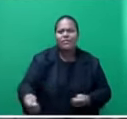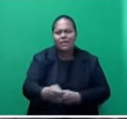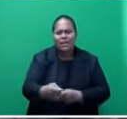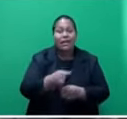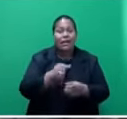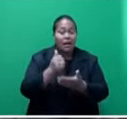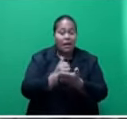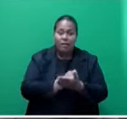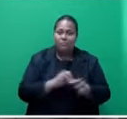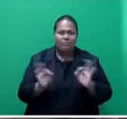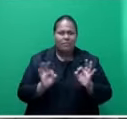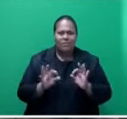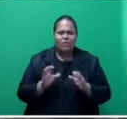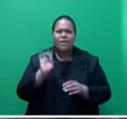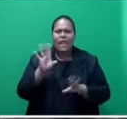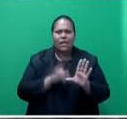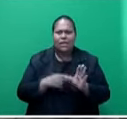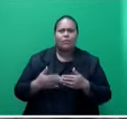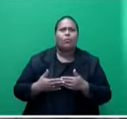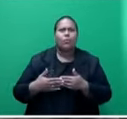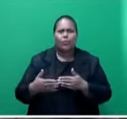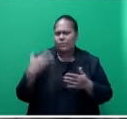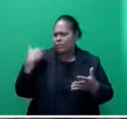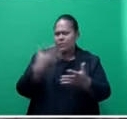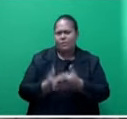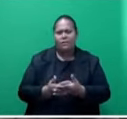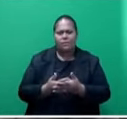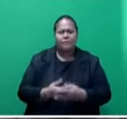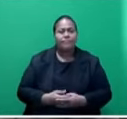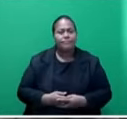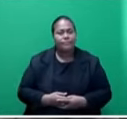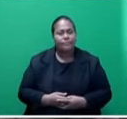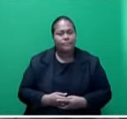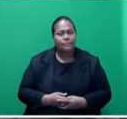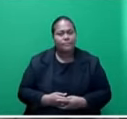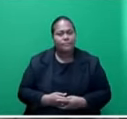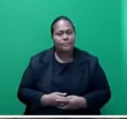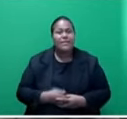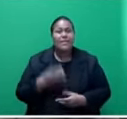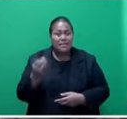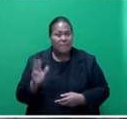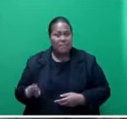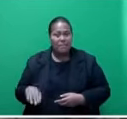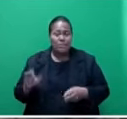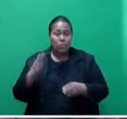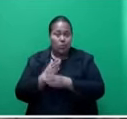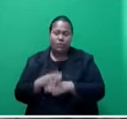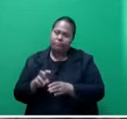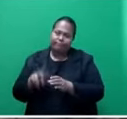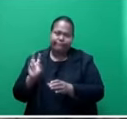more. Mr. Speaker, sir, there is a high probability that some members are no longer in employment, may have